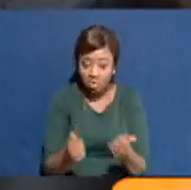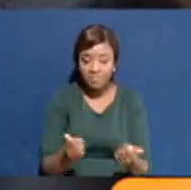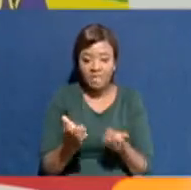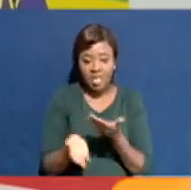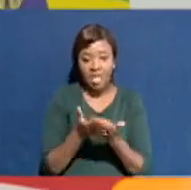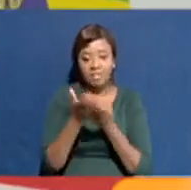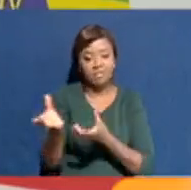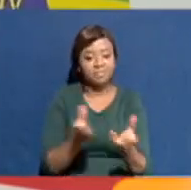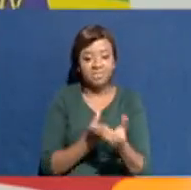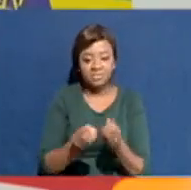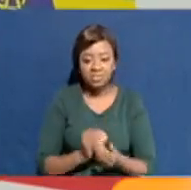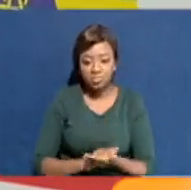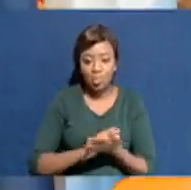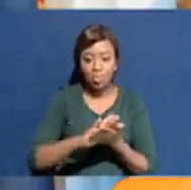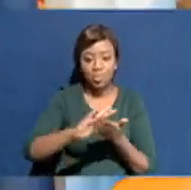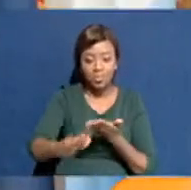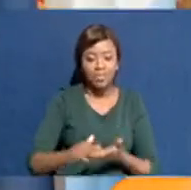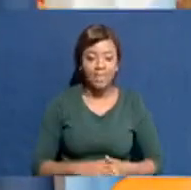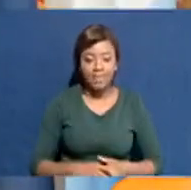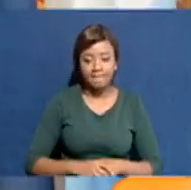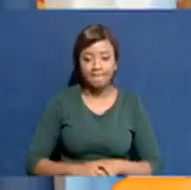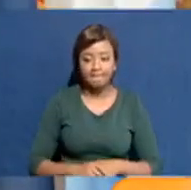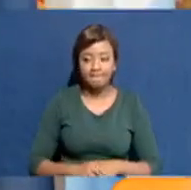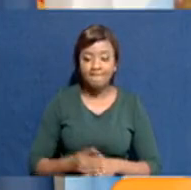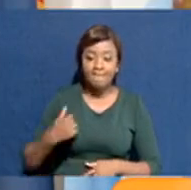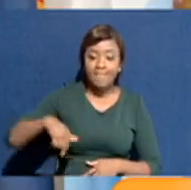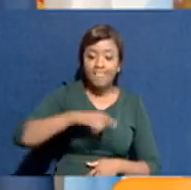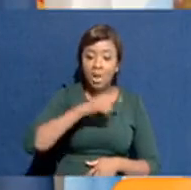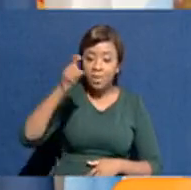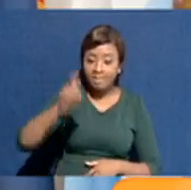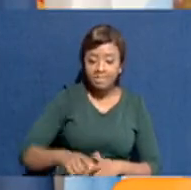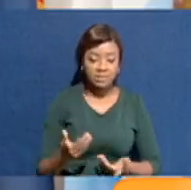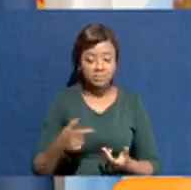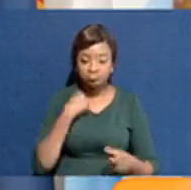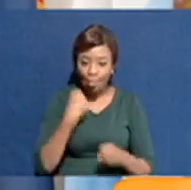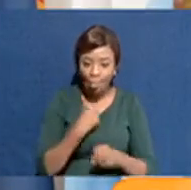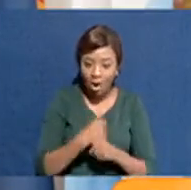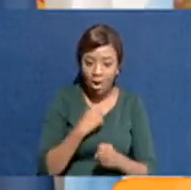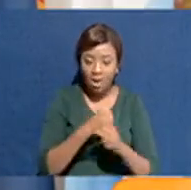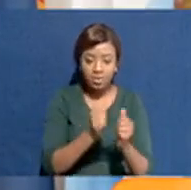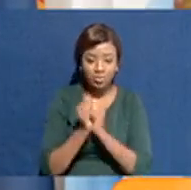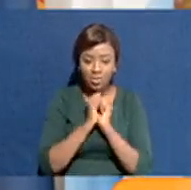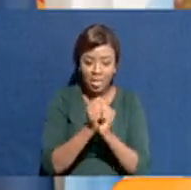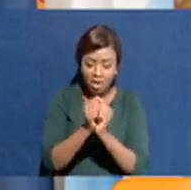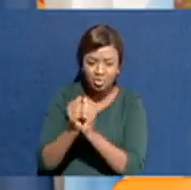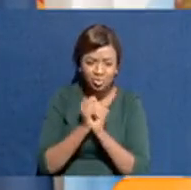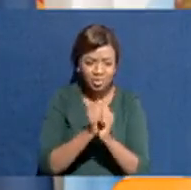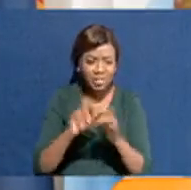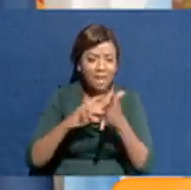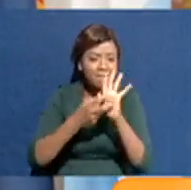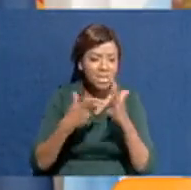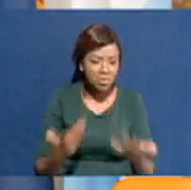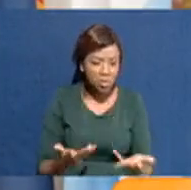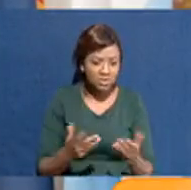their respective border towns. We must work together. And by together, Your Excellency, I mean hand in